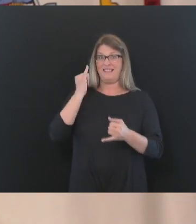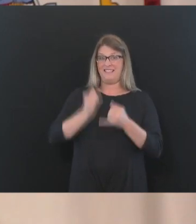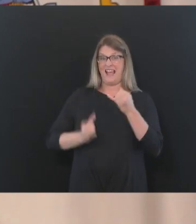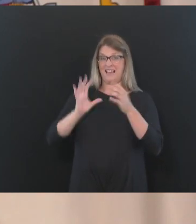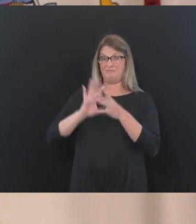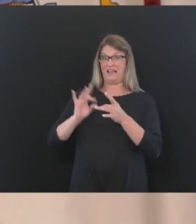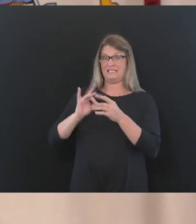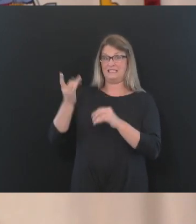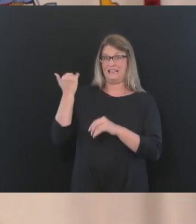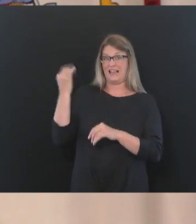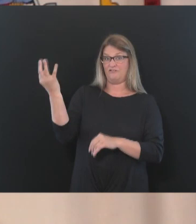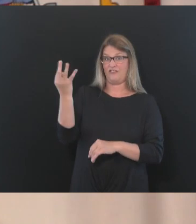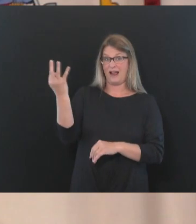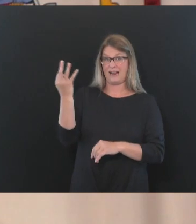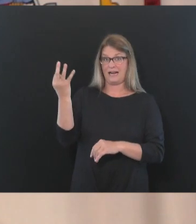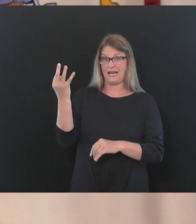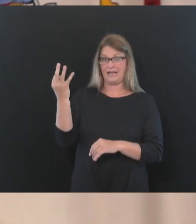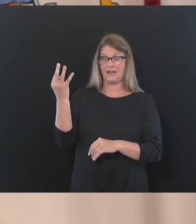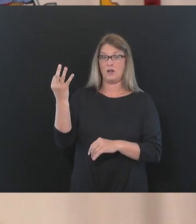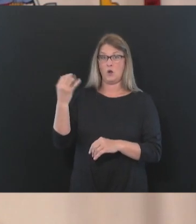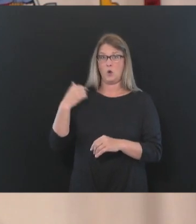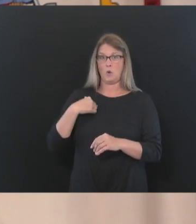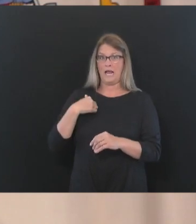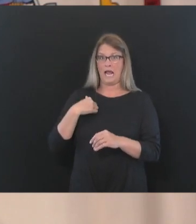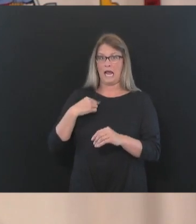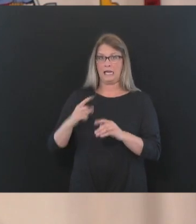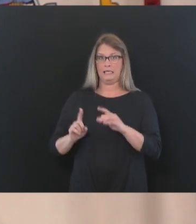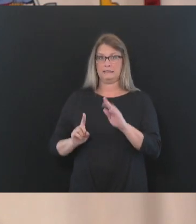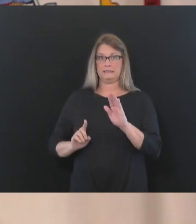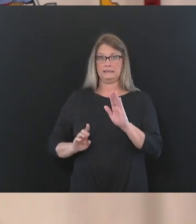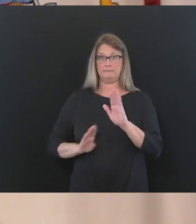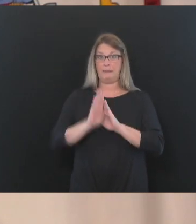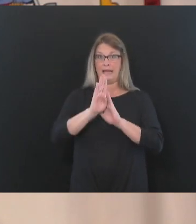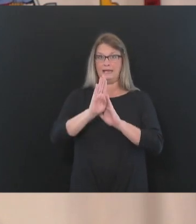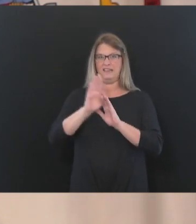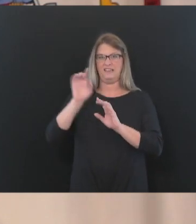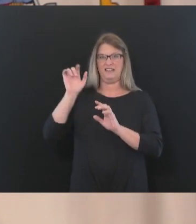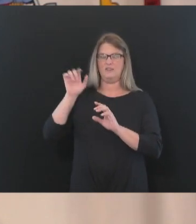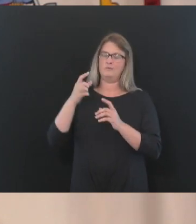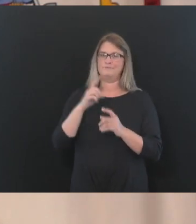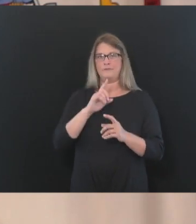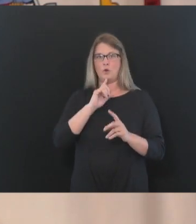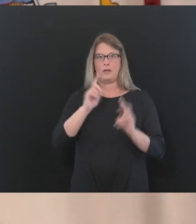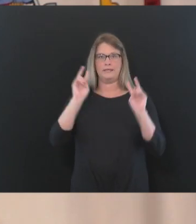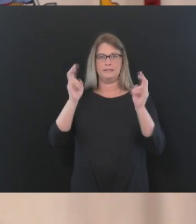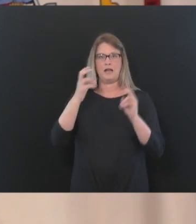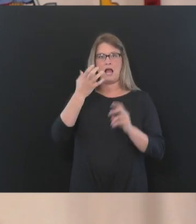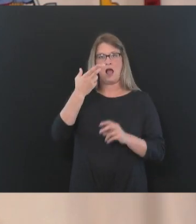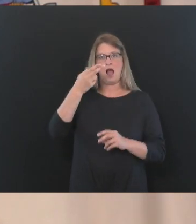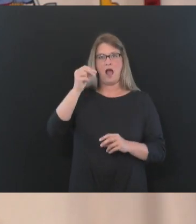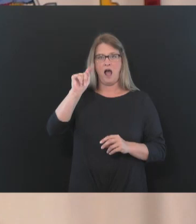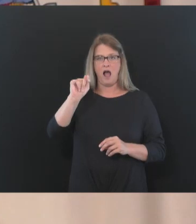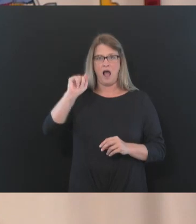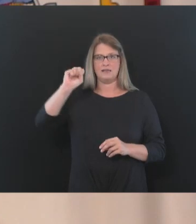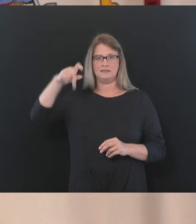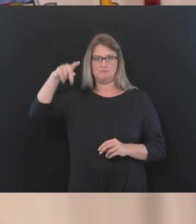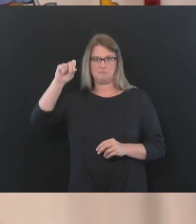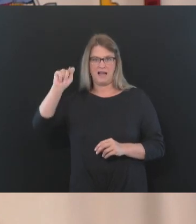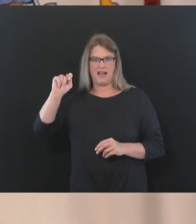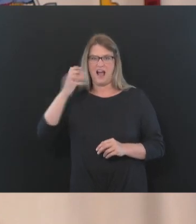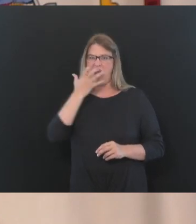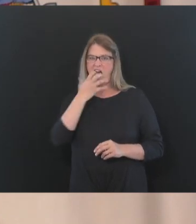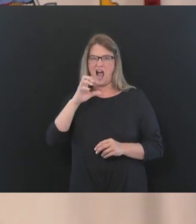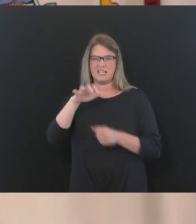we had a clustering that basically a hotspot in Berkeley and